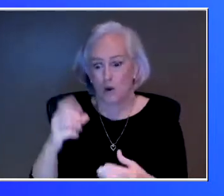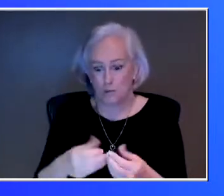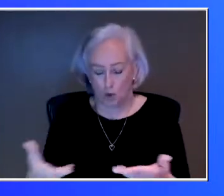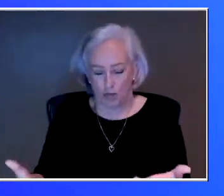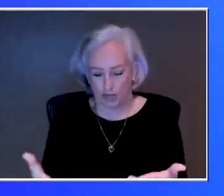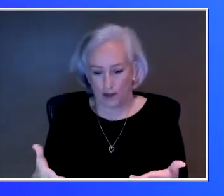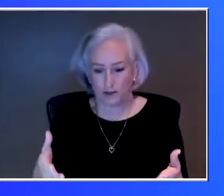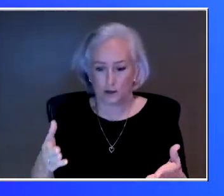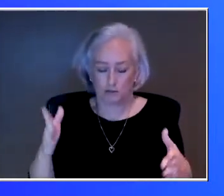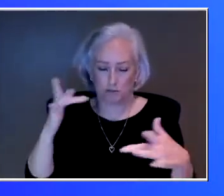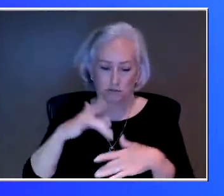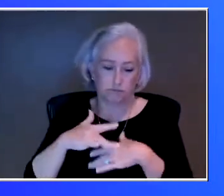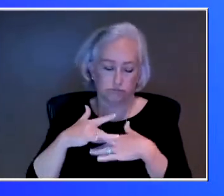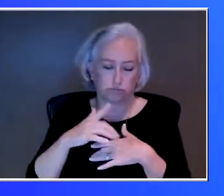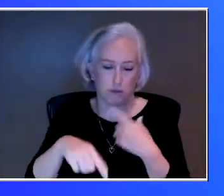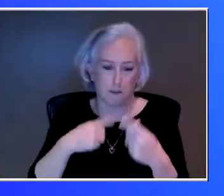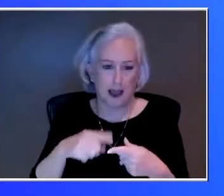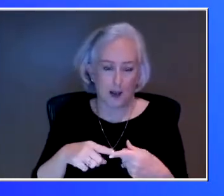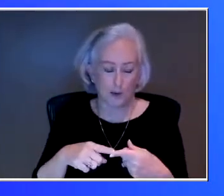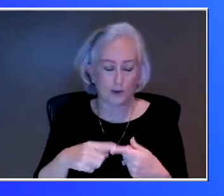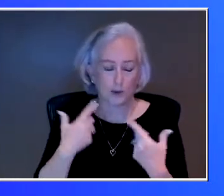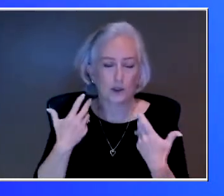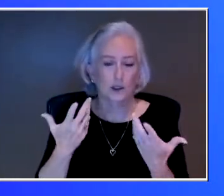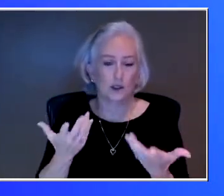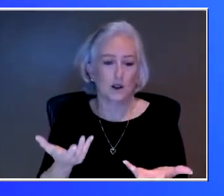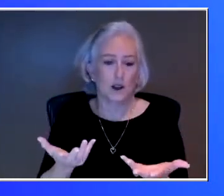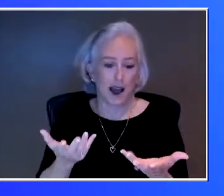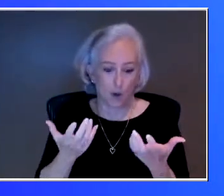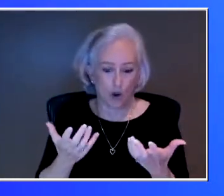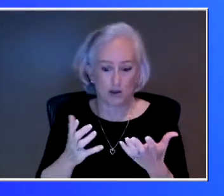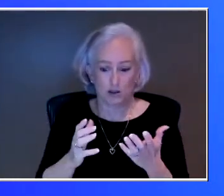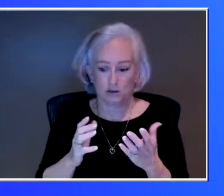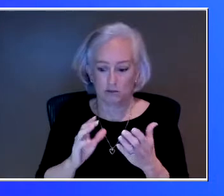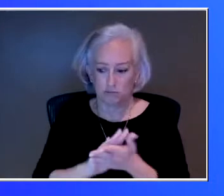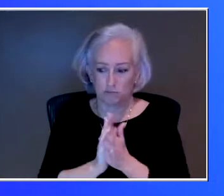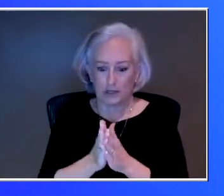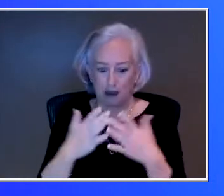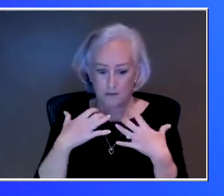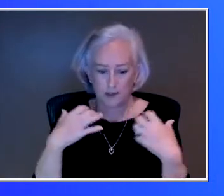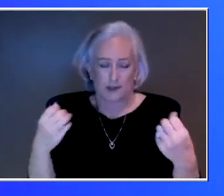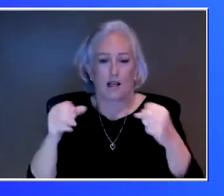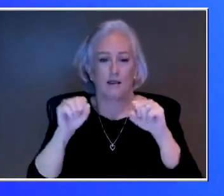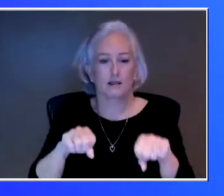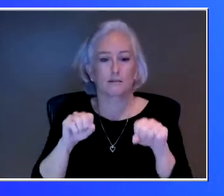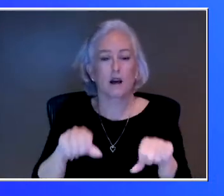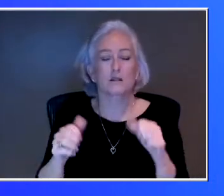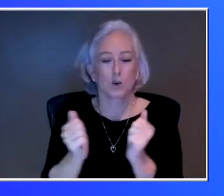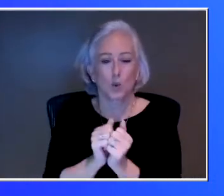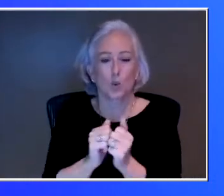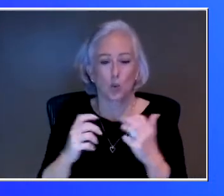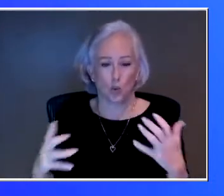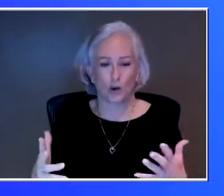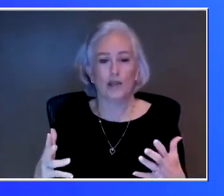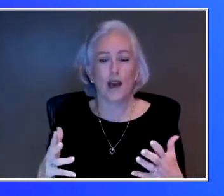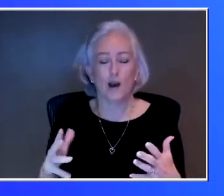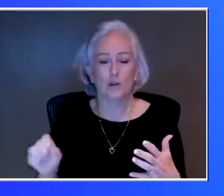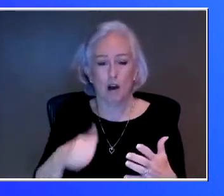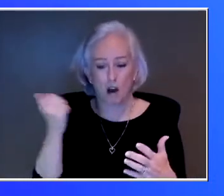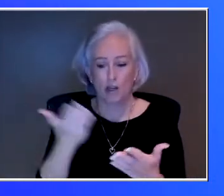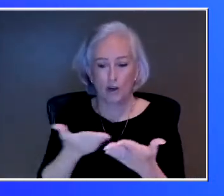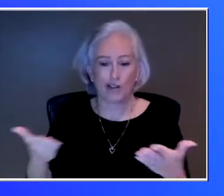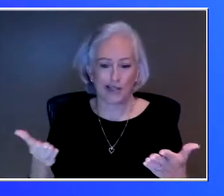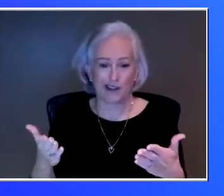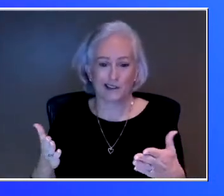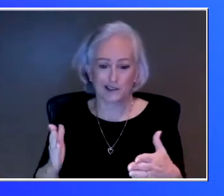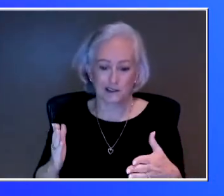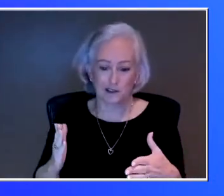picture. I wanted to be as healthy as I could be without other things that could